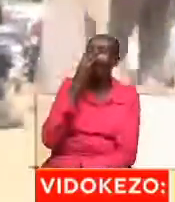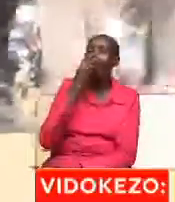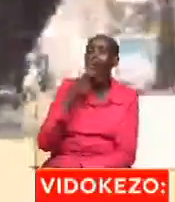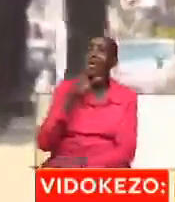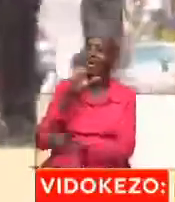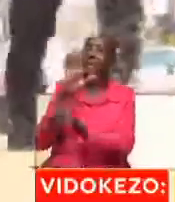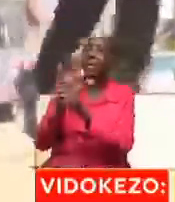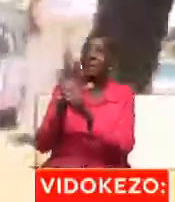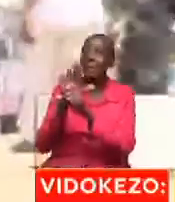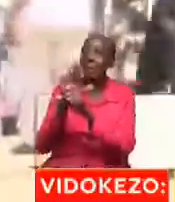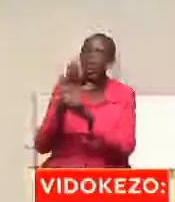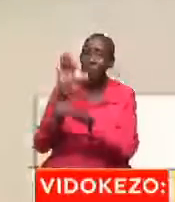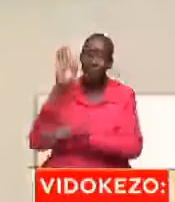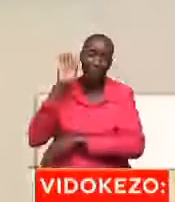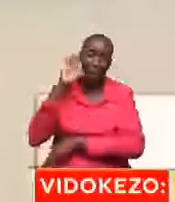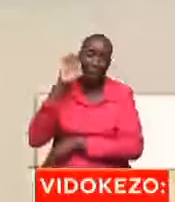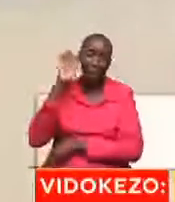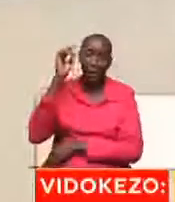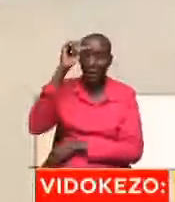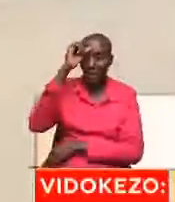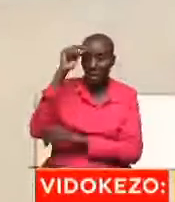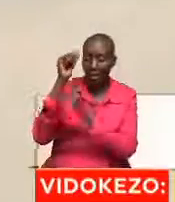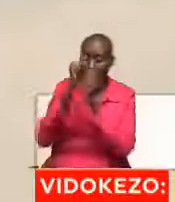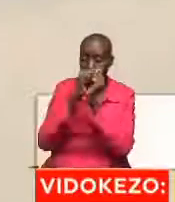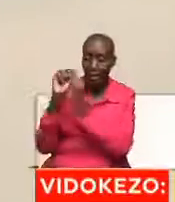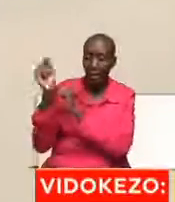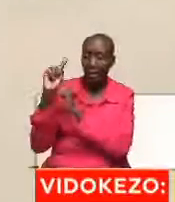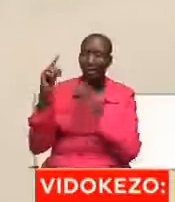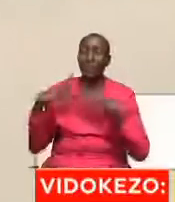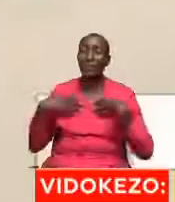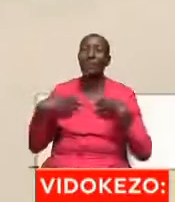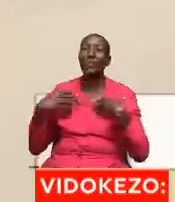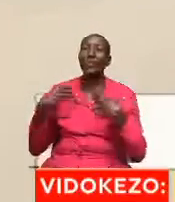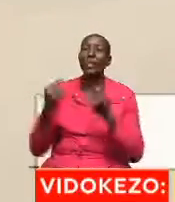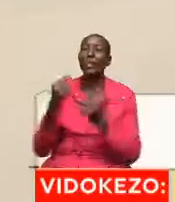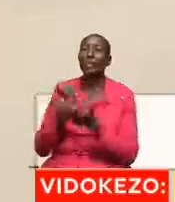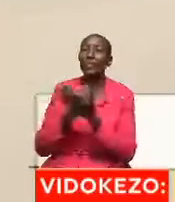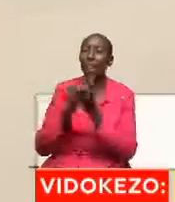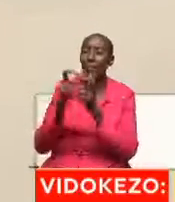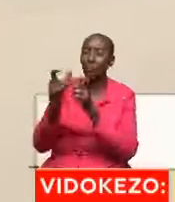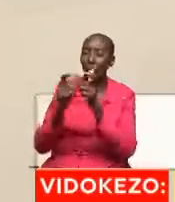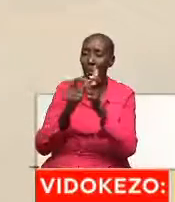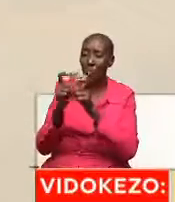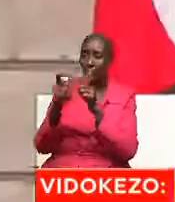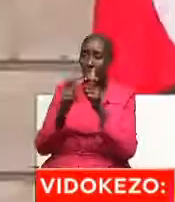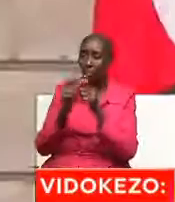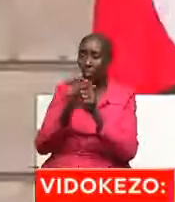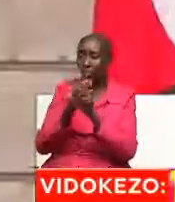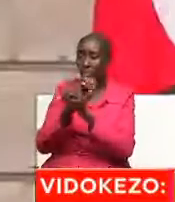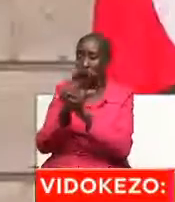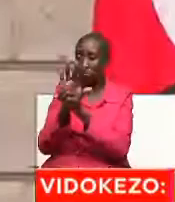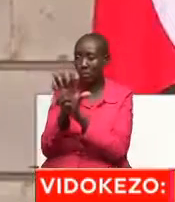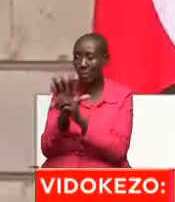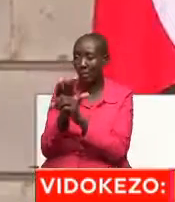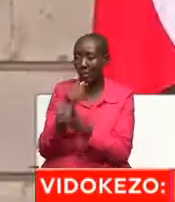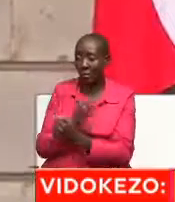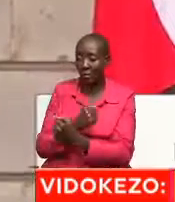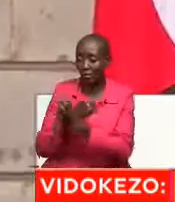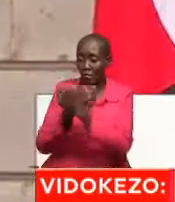amewahakikishia kufuata maelekezo ya serikali na Wizara ya Afya ili kukabili janga hili la kimataifa. To protect